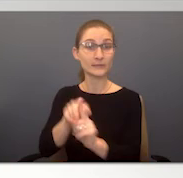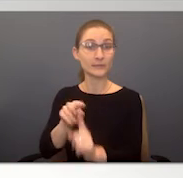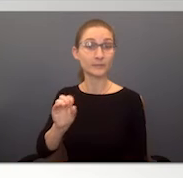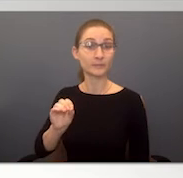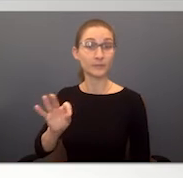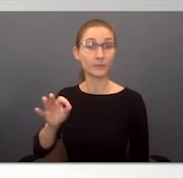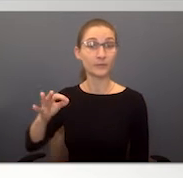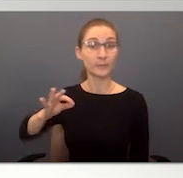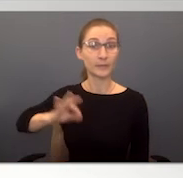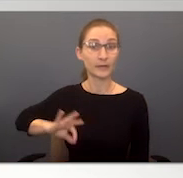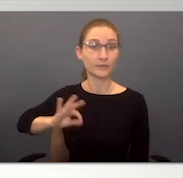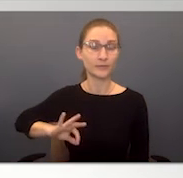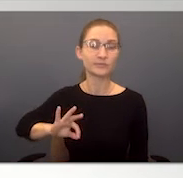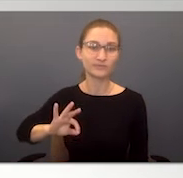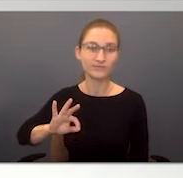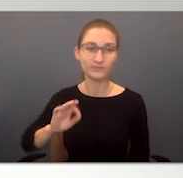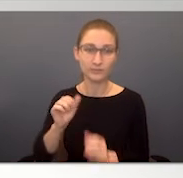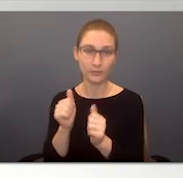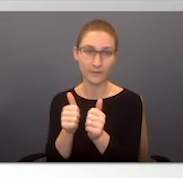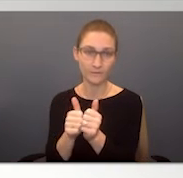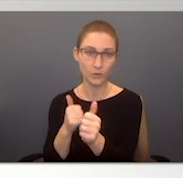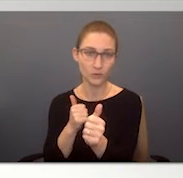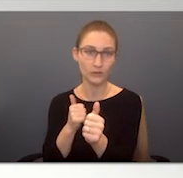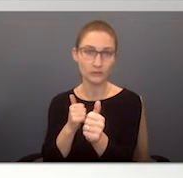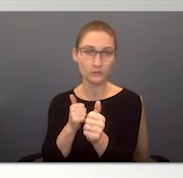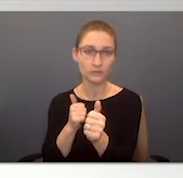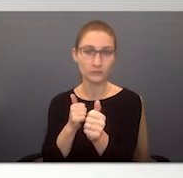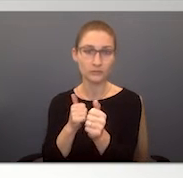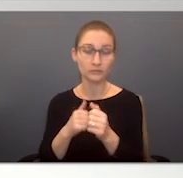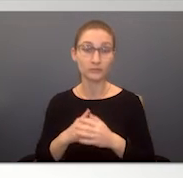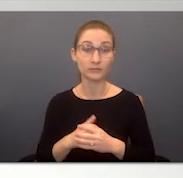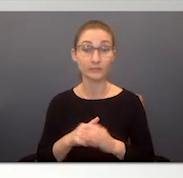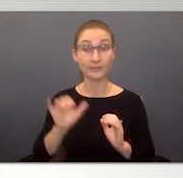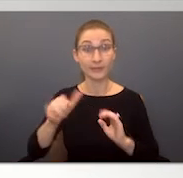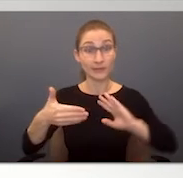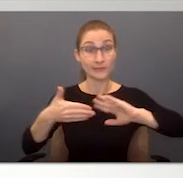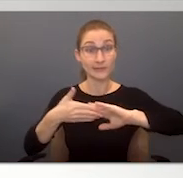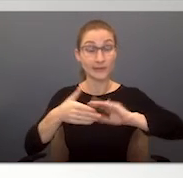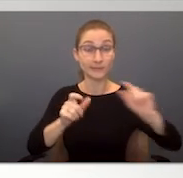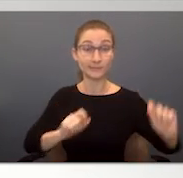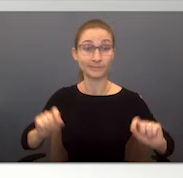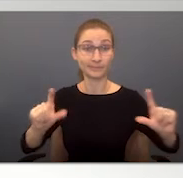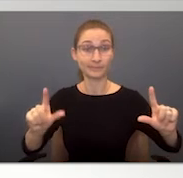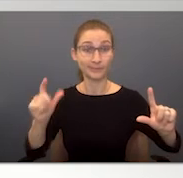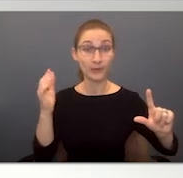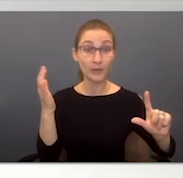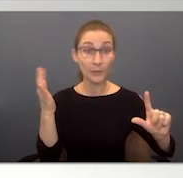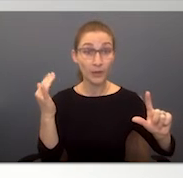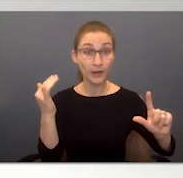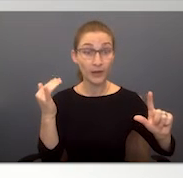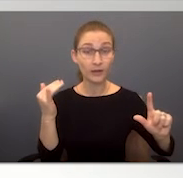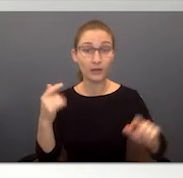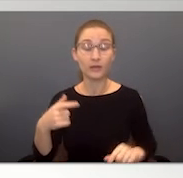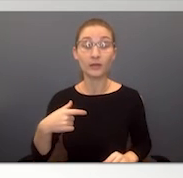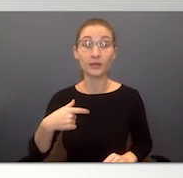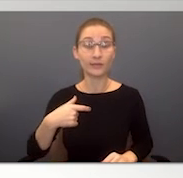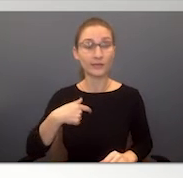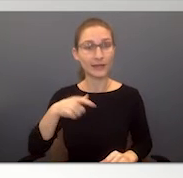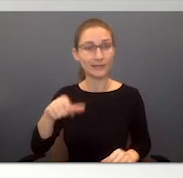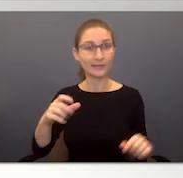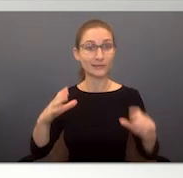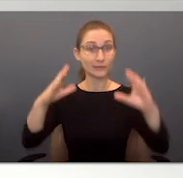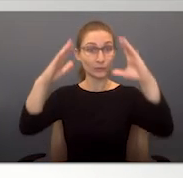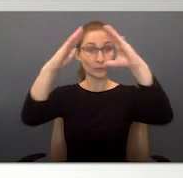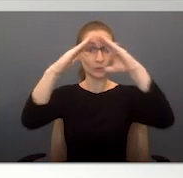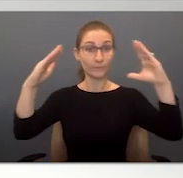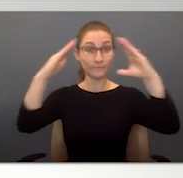to have my roof redone. But really you should only sign work authorization because the policy holder,